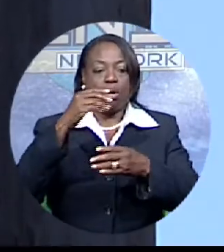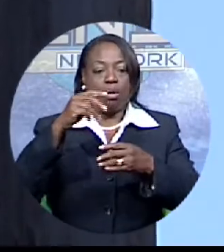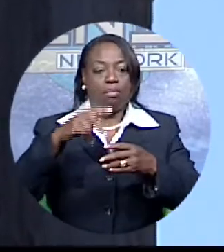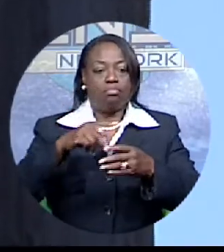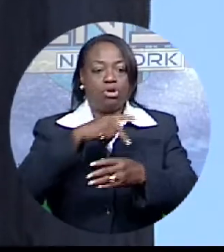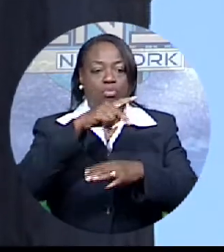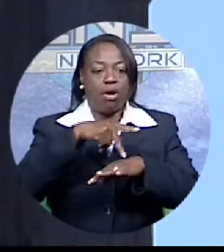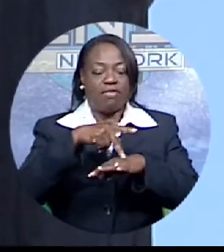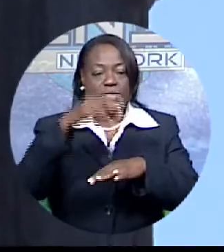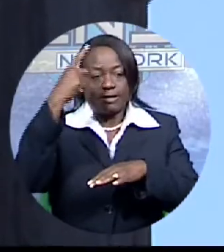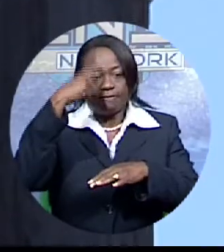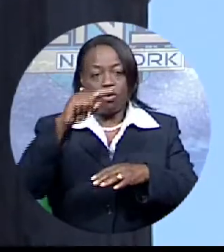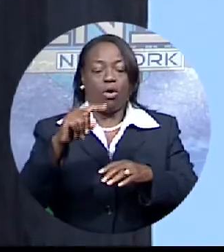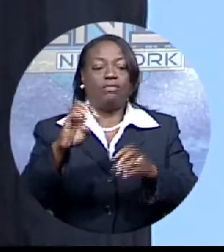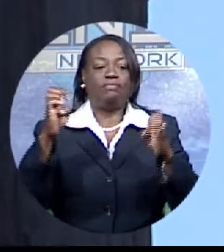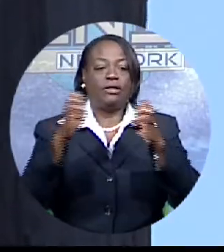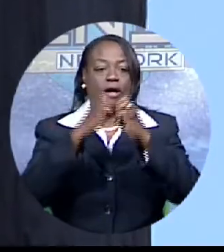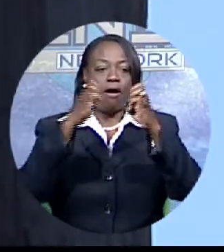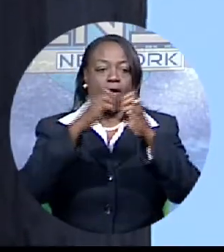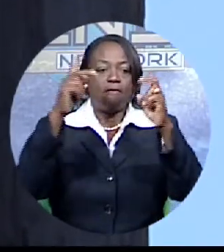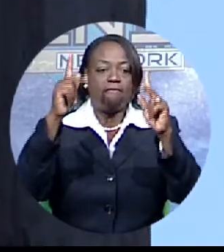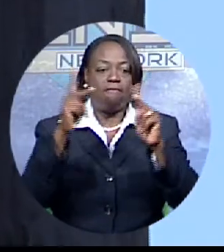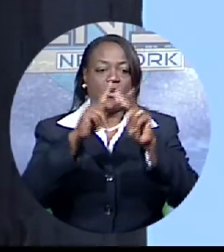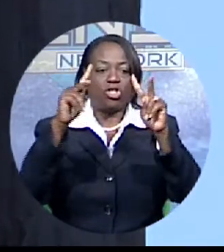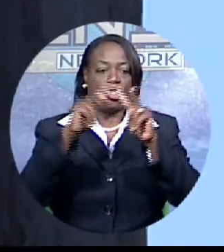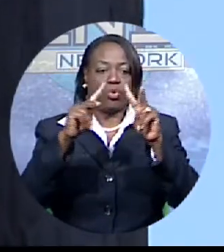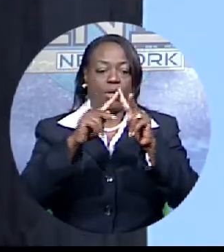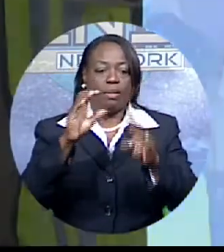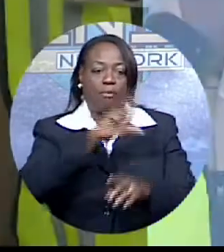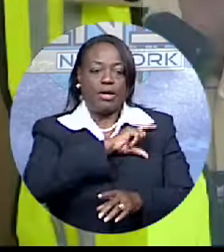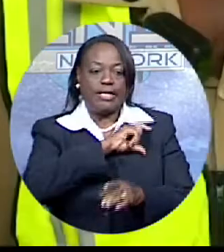Police Leon Bethel talked about the effectiveness of the program.